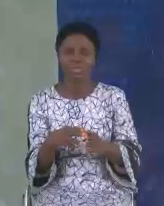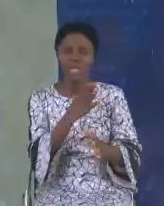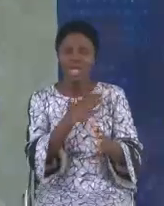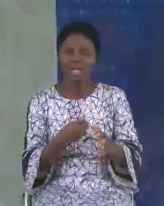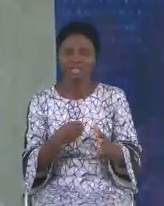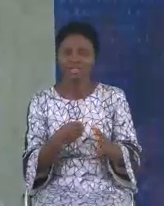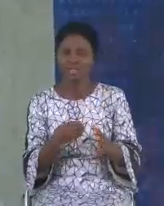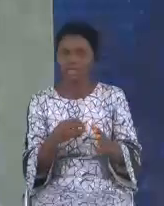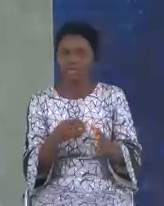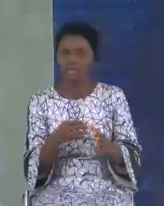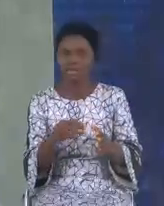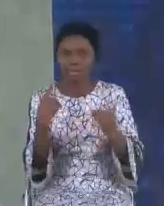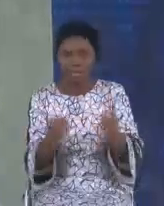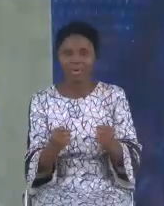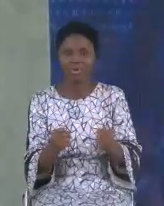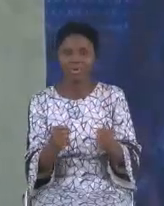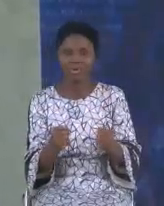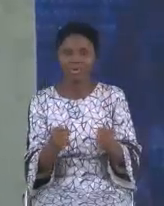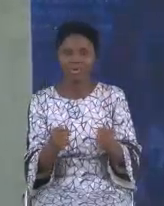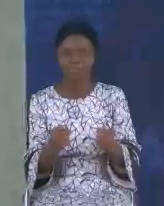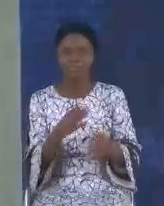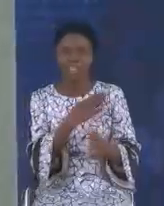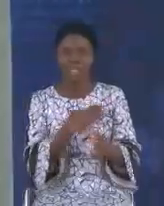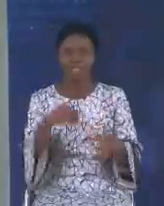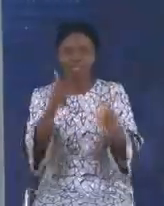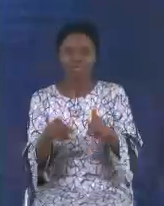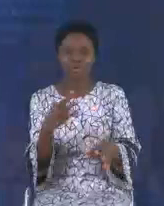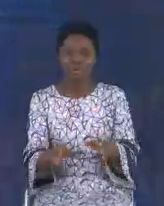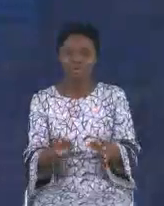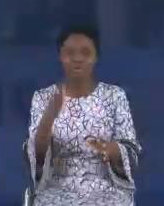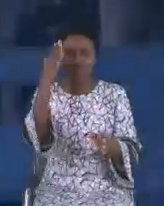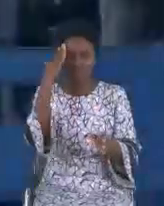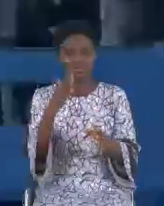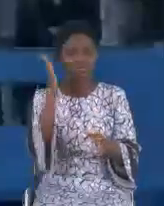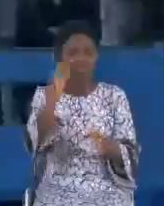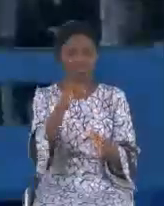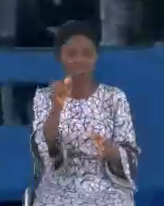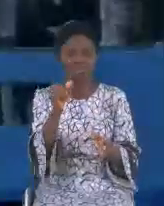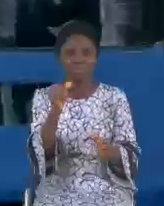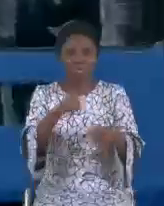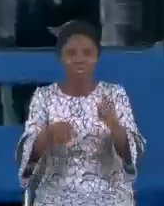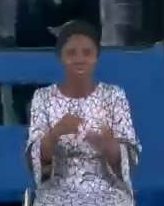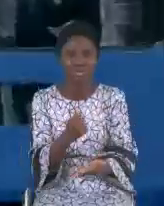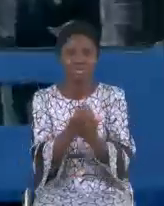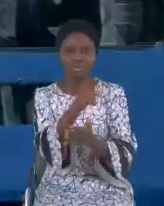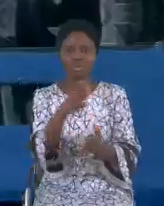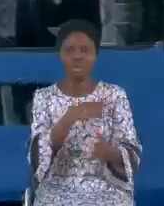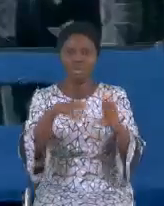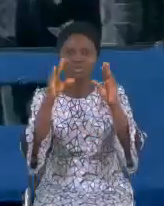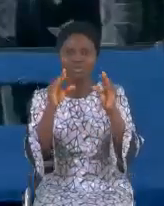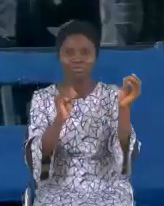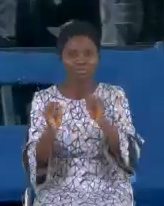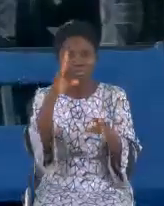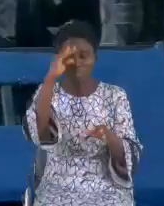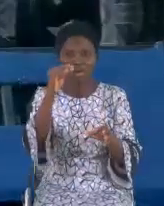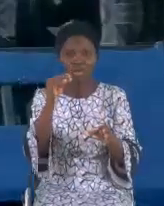people of power and people of knowledge could not help you, and no man could make you